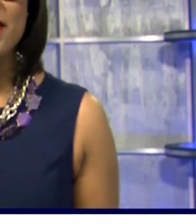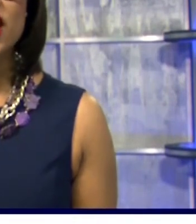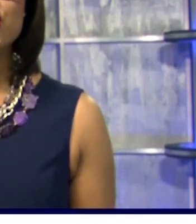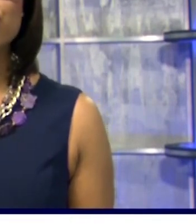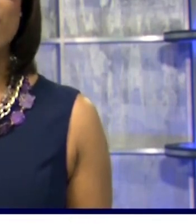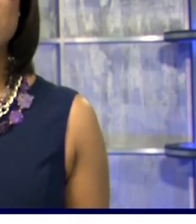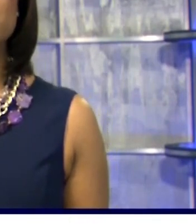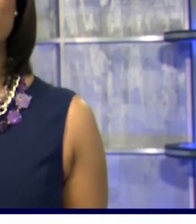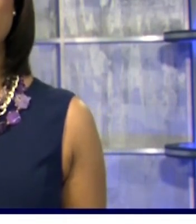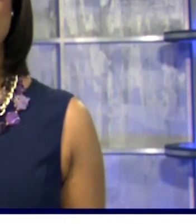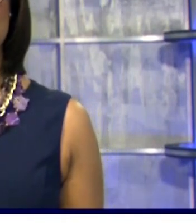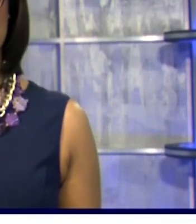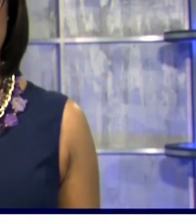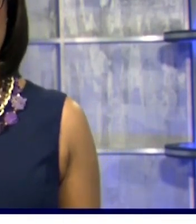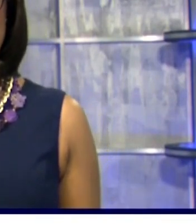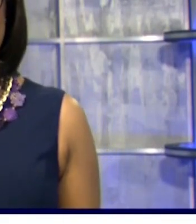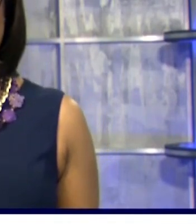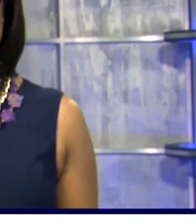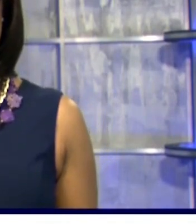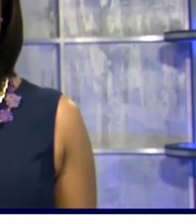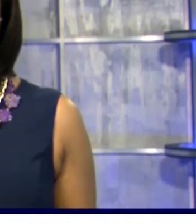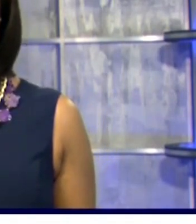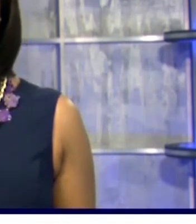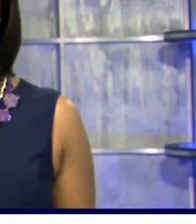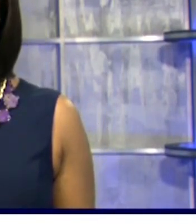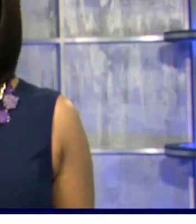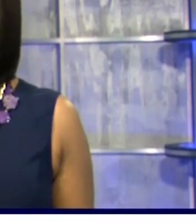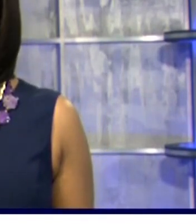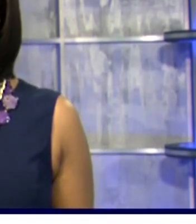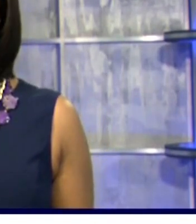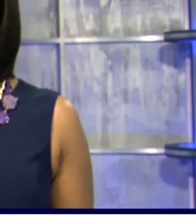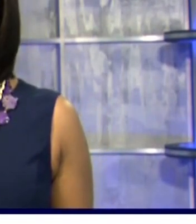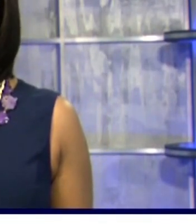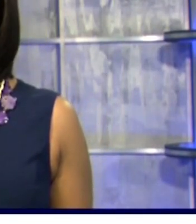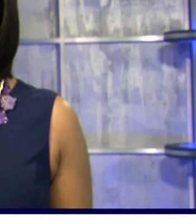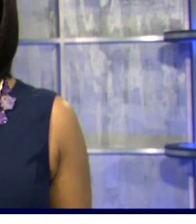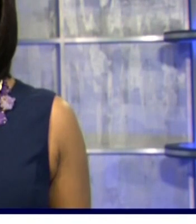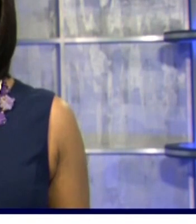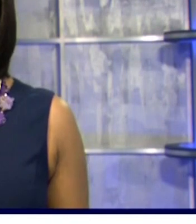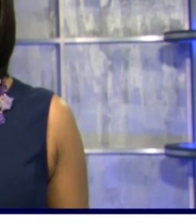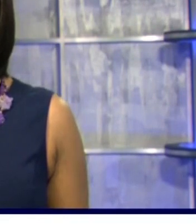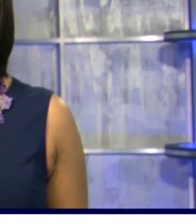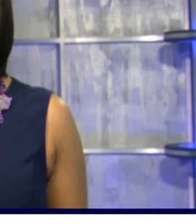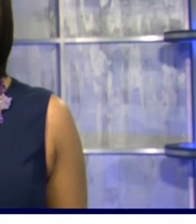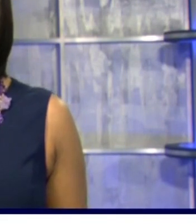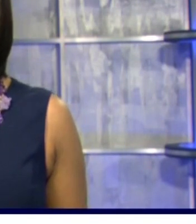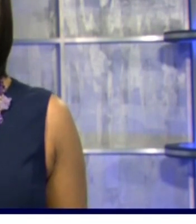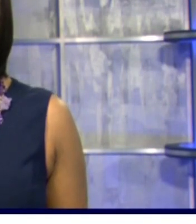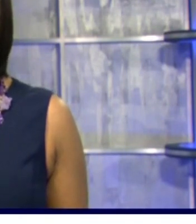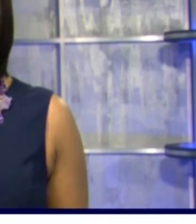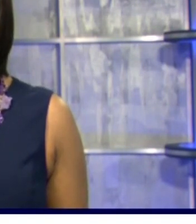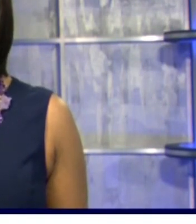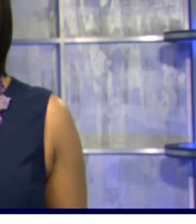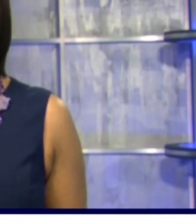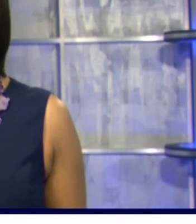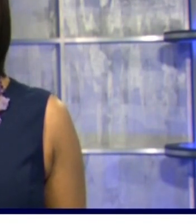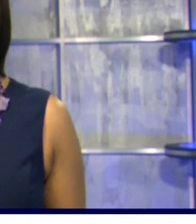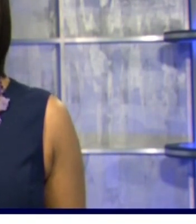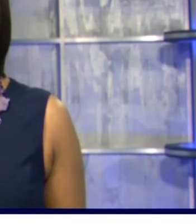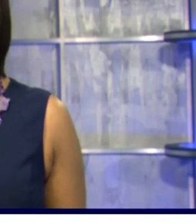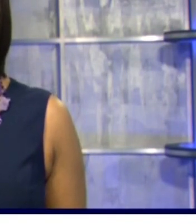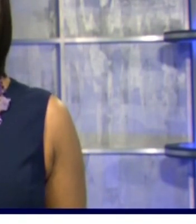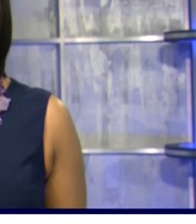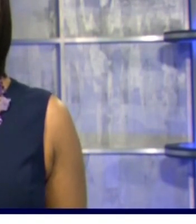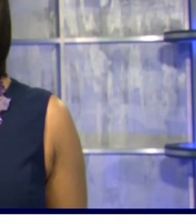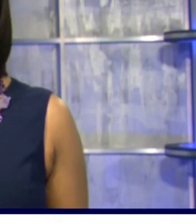undergo a major transformation. And in sports, rain dictated the proceedings today over in Grenada, forcing a washout of the